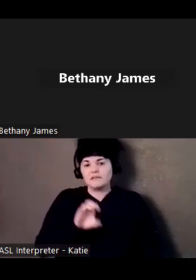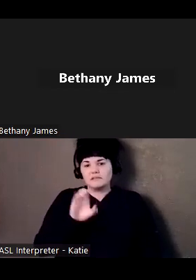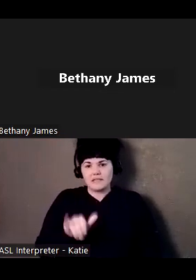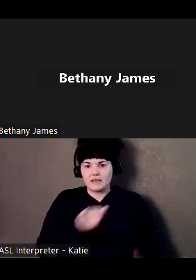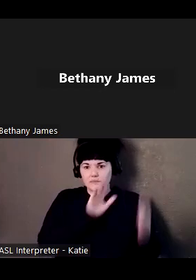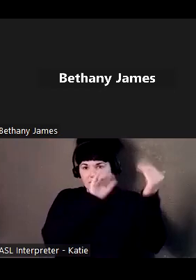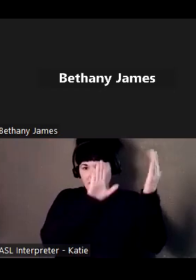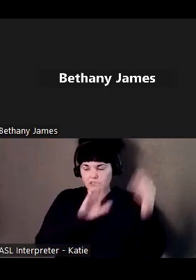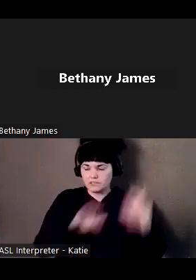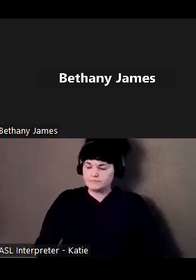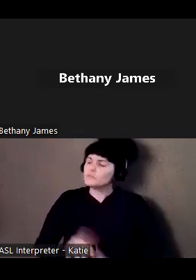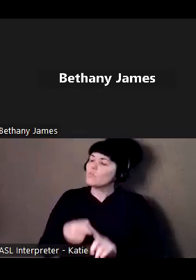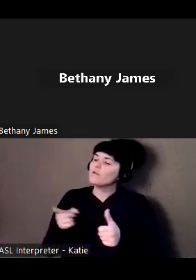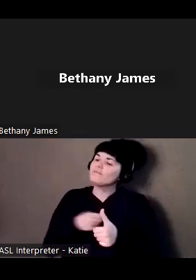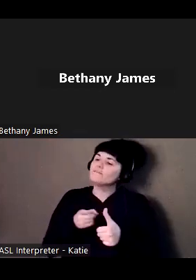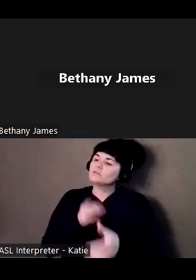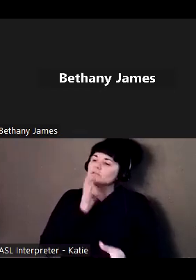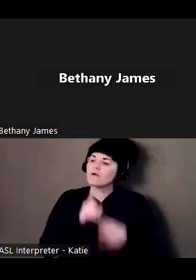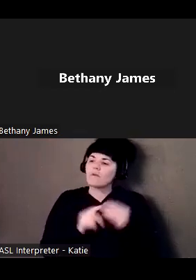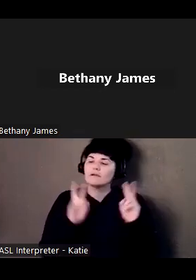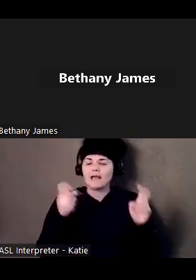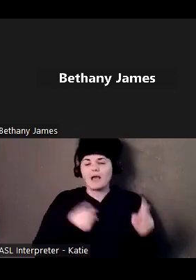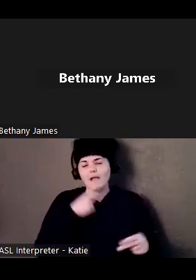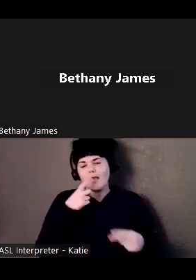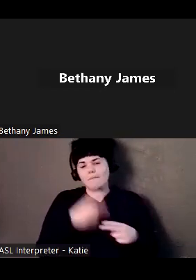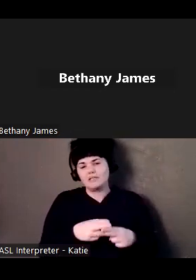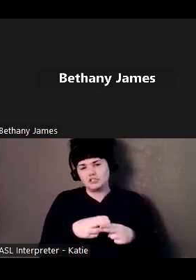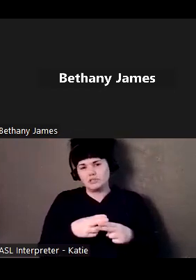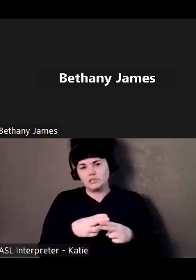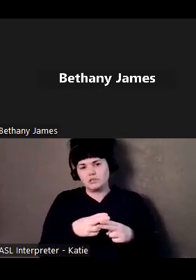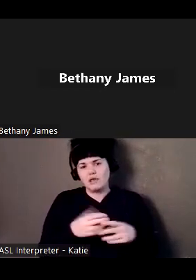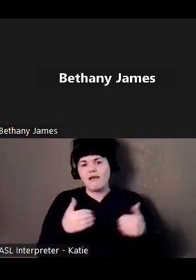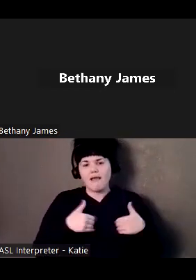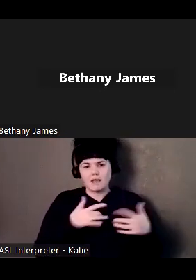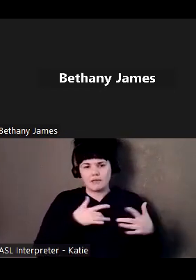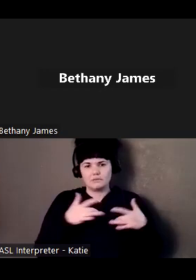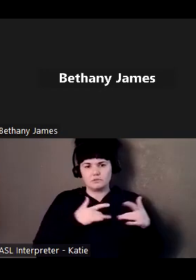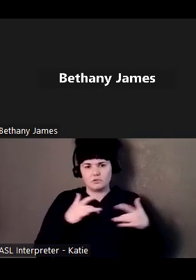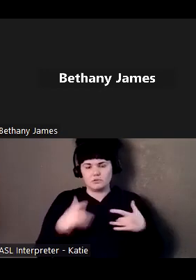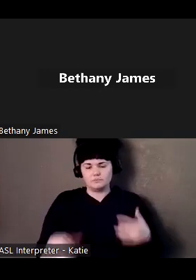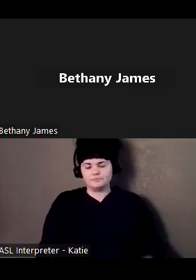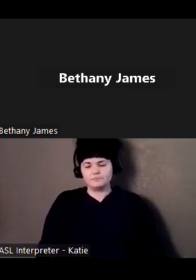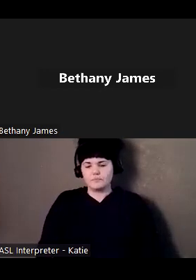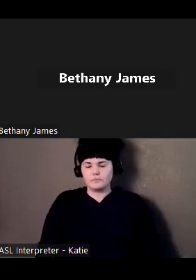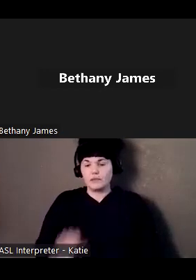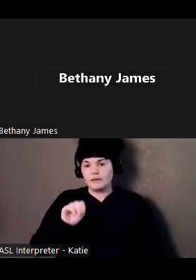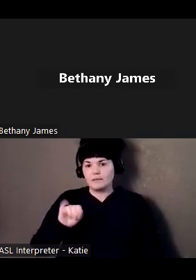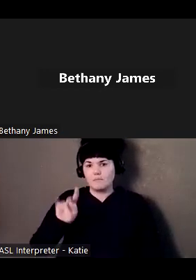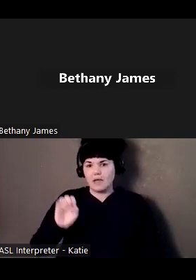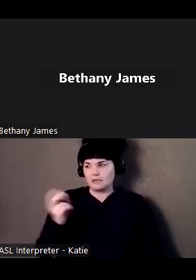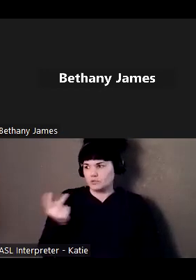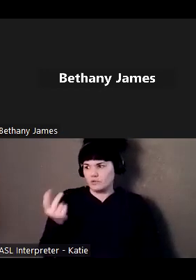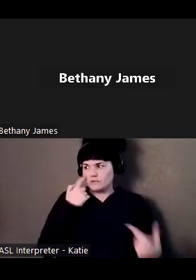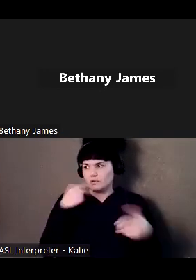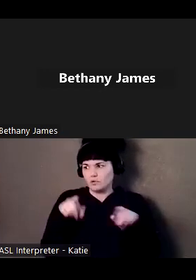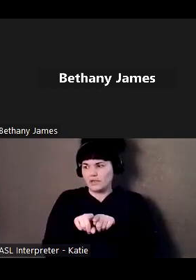first brought up this topic, I mentioned that there were concerns that I had, at least, and Mike we agreed to these